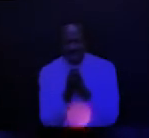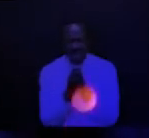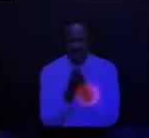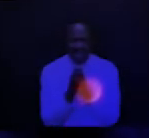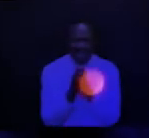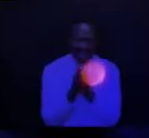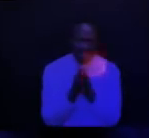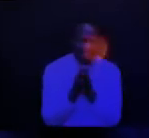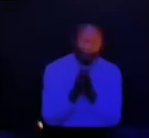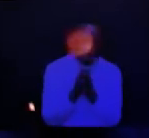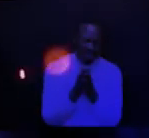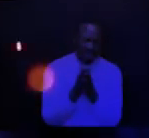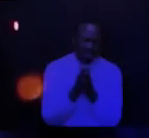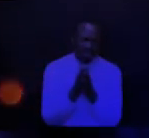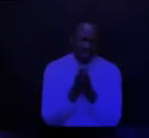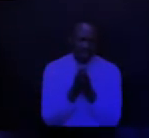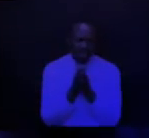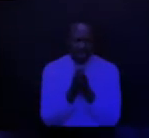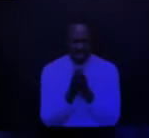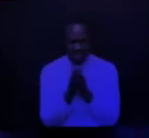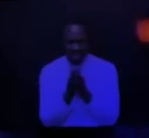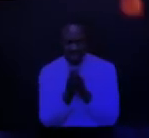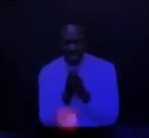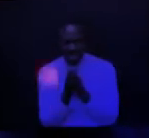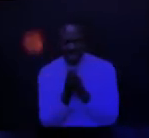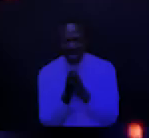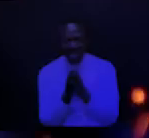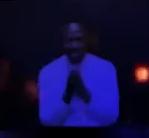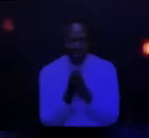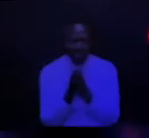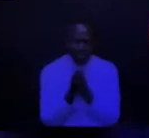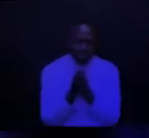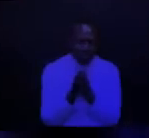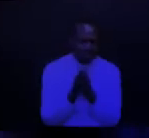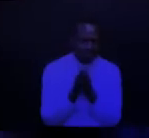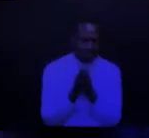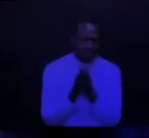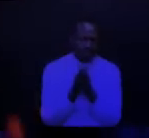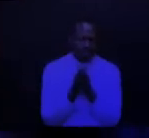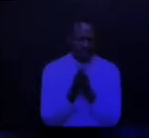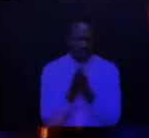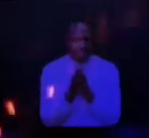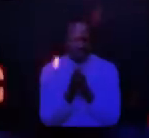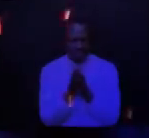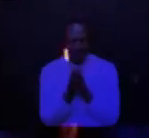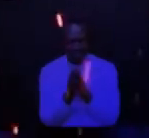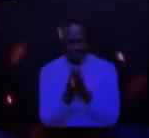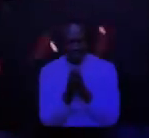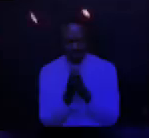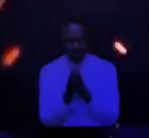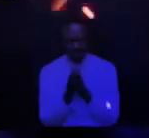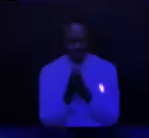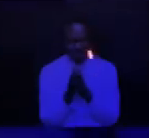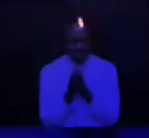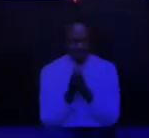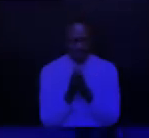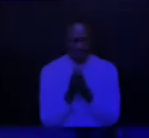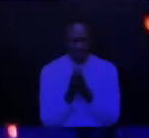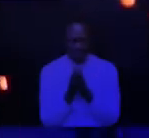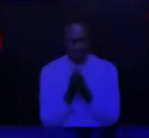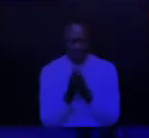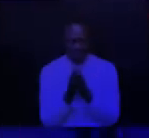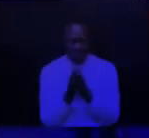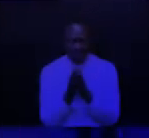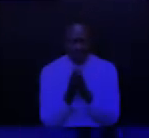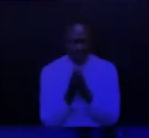Oh God, have mercy. Oh God, have mercy. Oh God, have mercy. And help us that we will live, oh God, for the